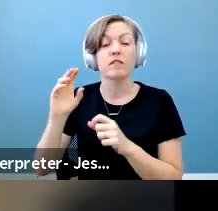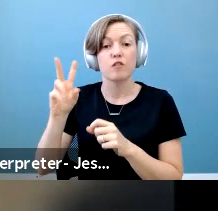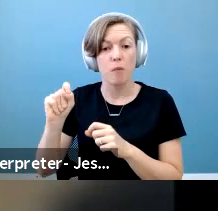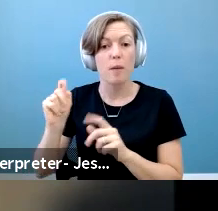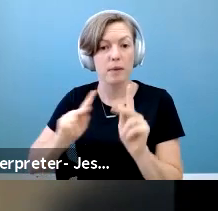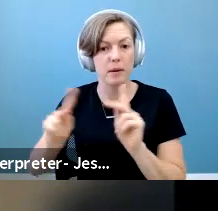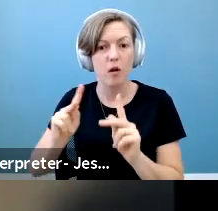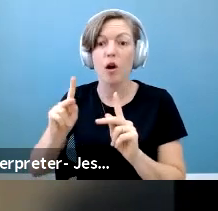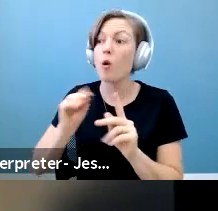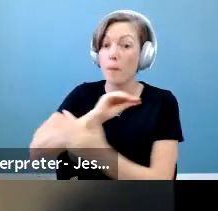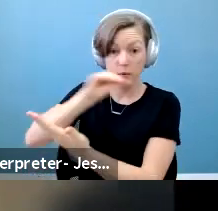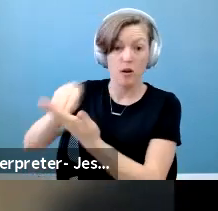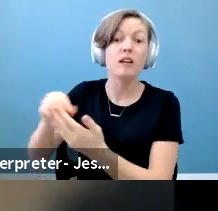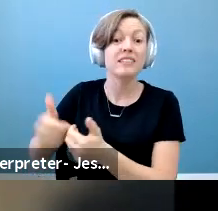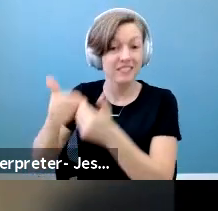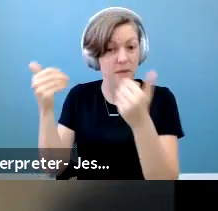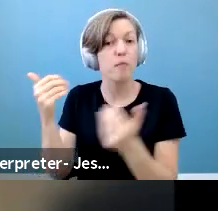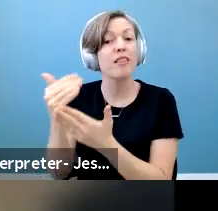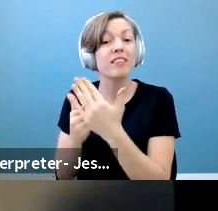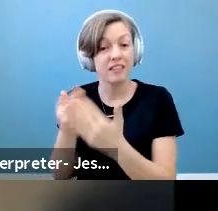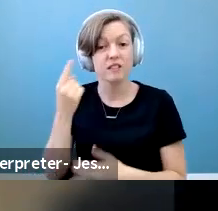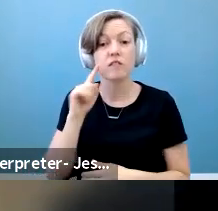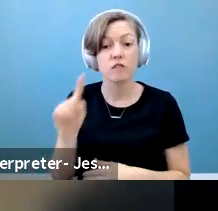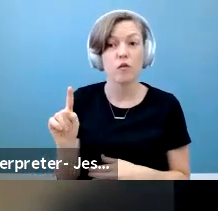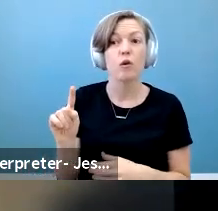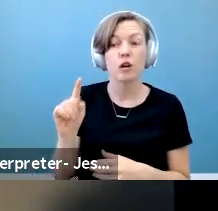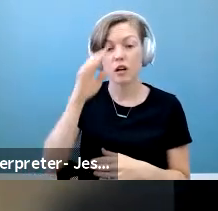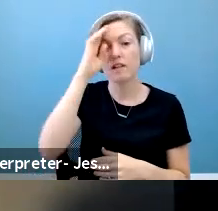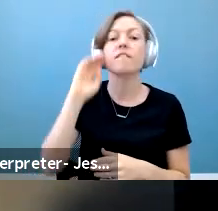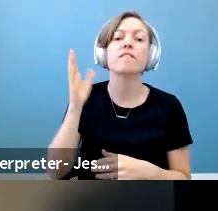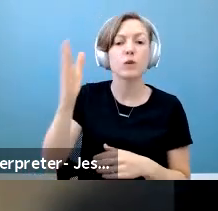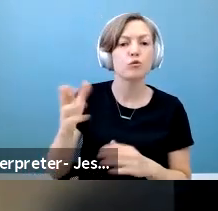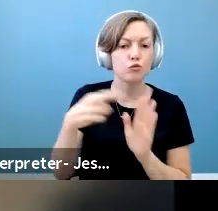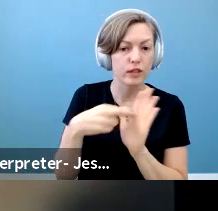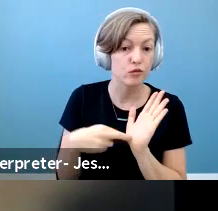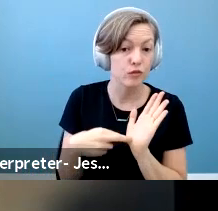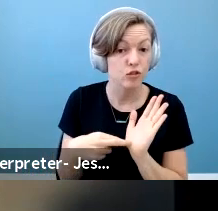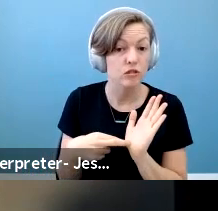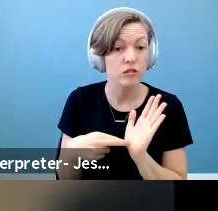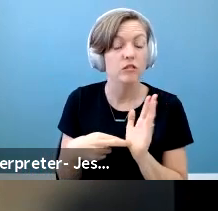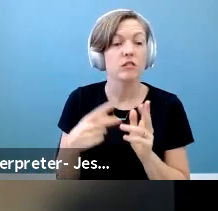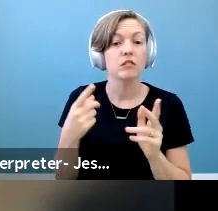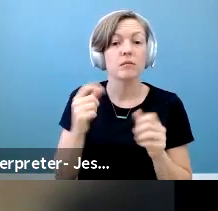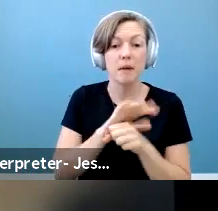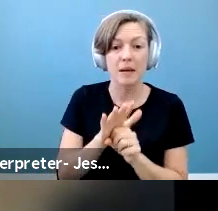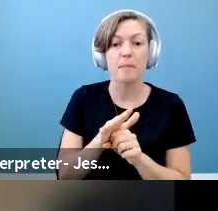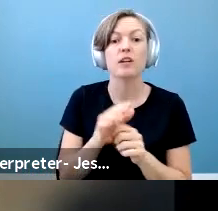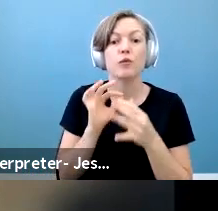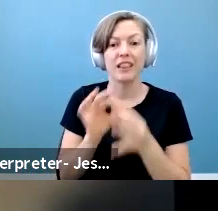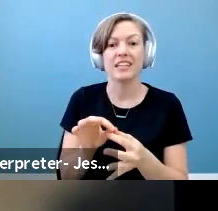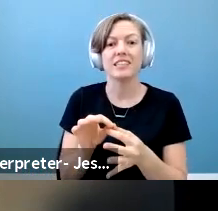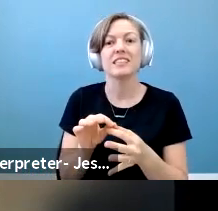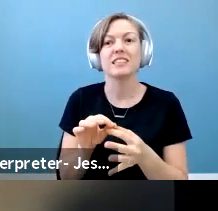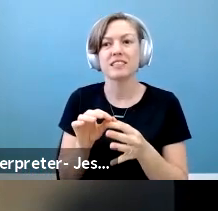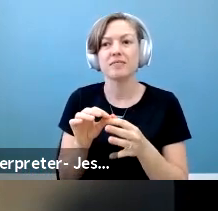separate list for, you know, for future registration for pandemic related measures.